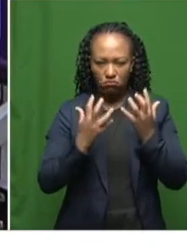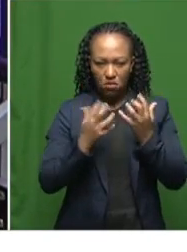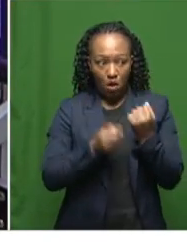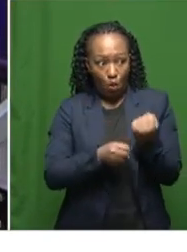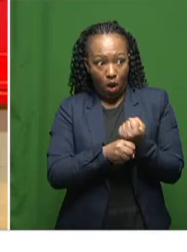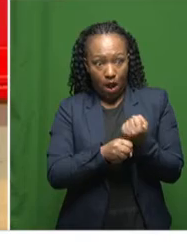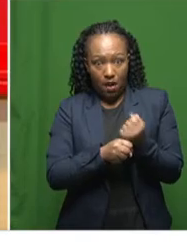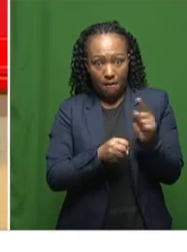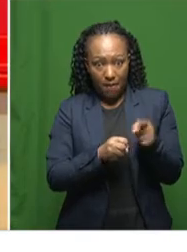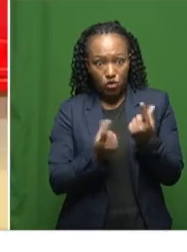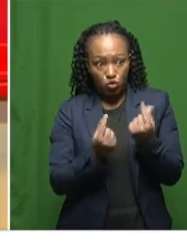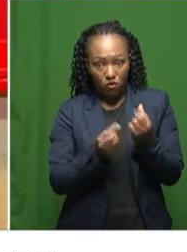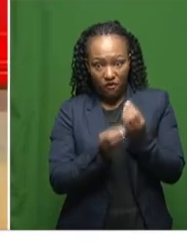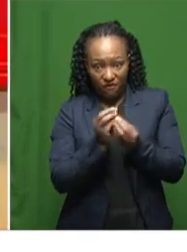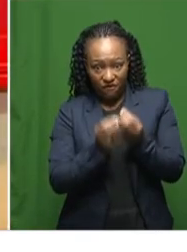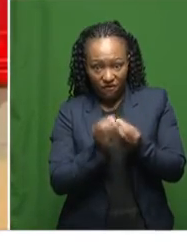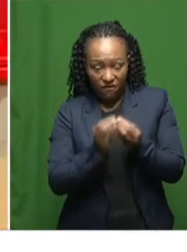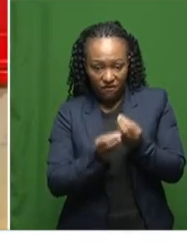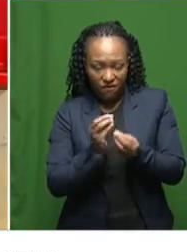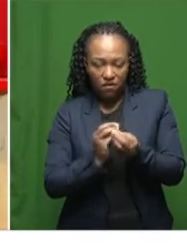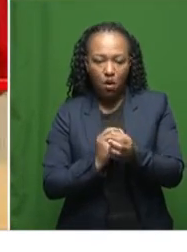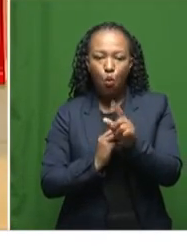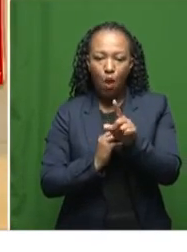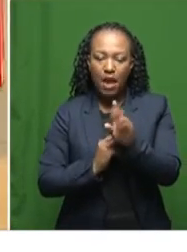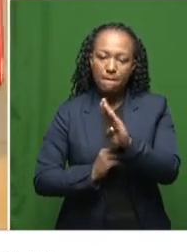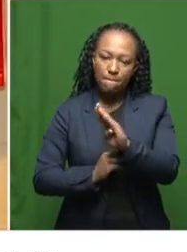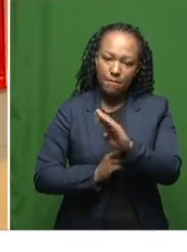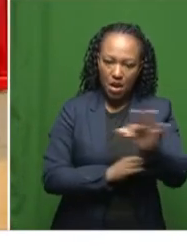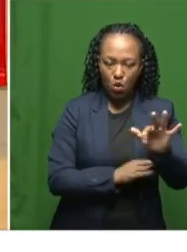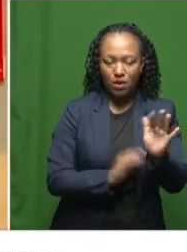required. And if